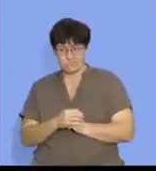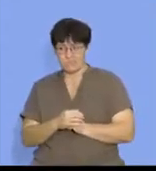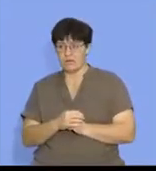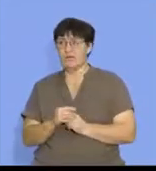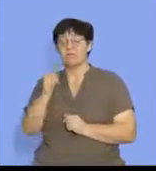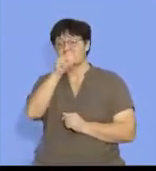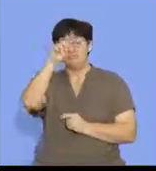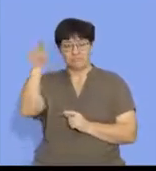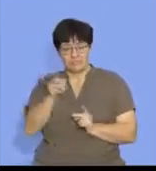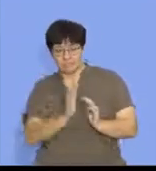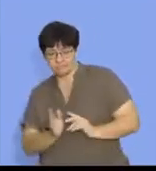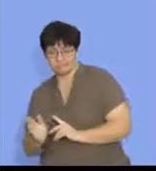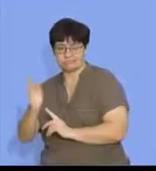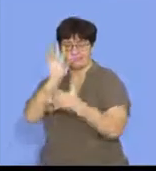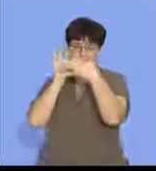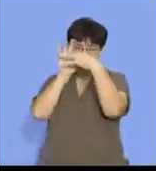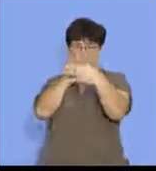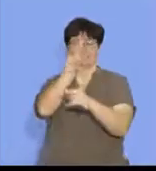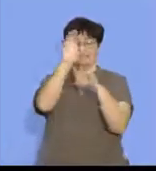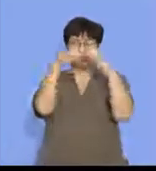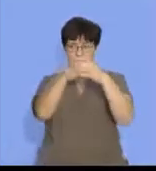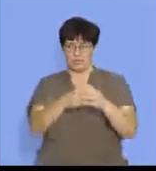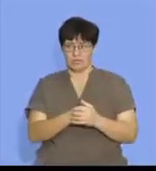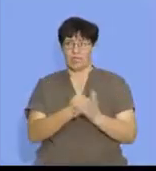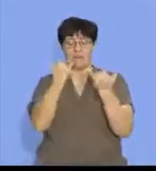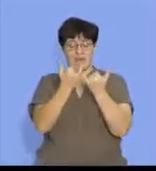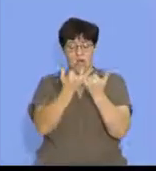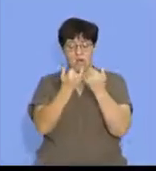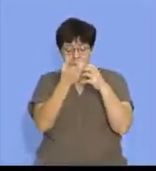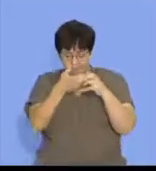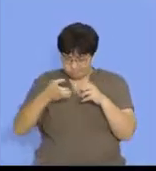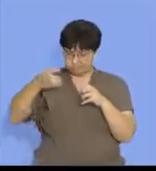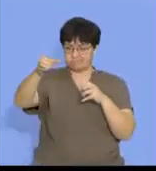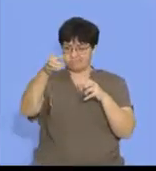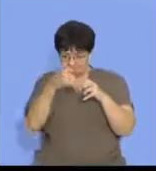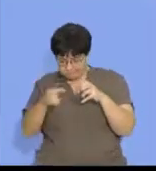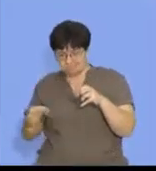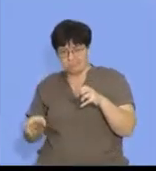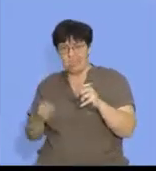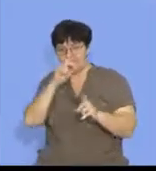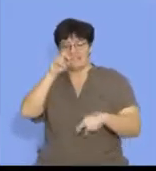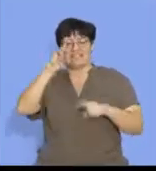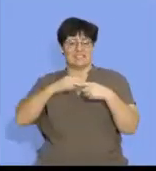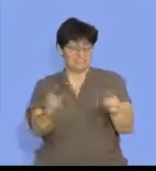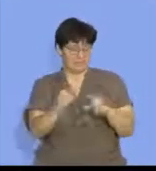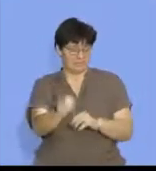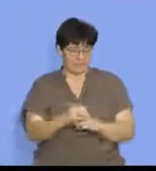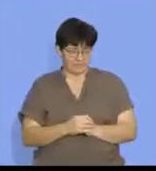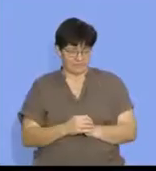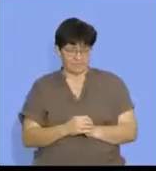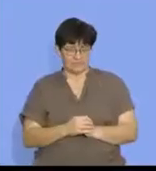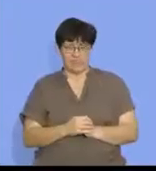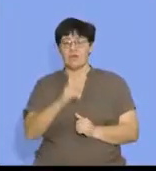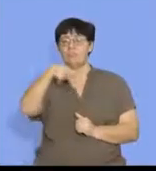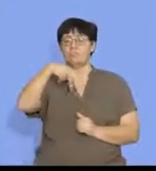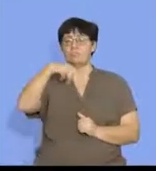this group. But then I'm going to split into two, and I'm going to see the variety there. So when I talk about a protist for